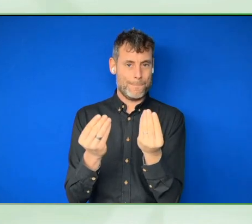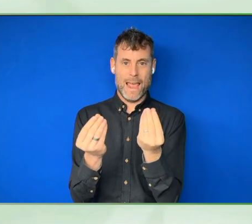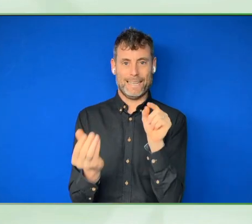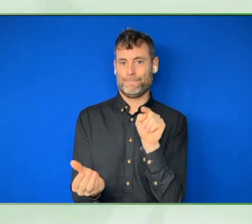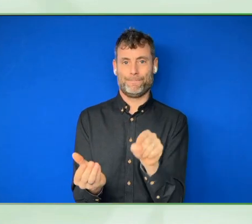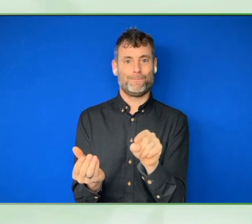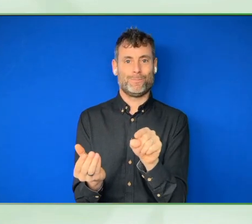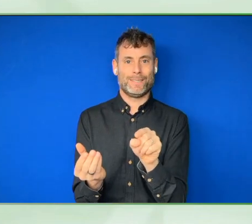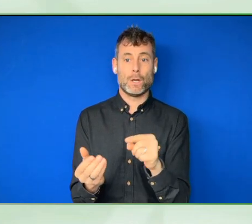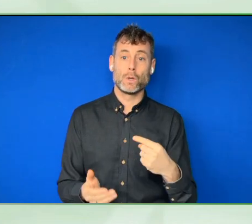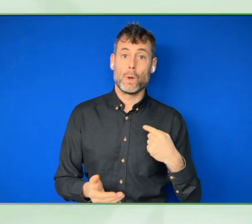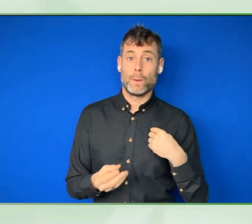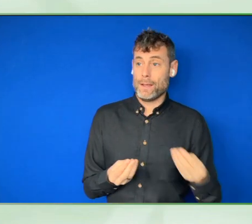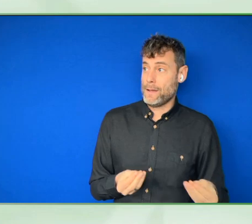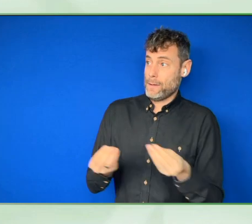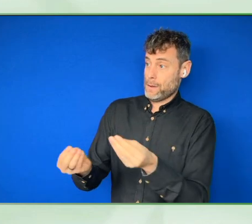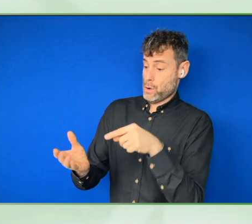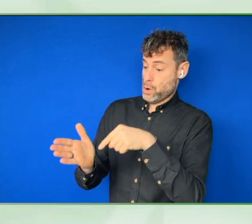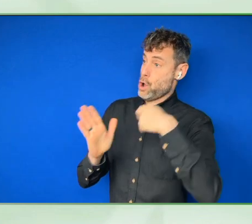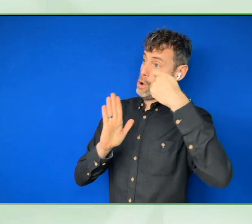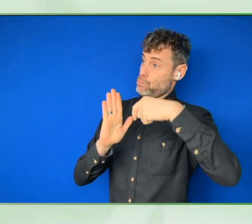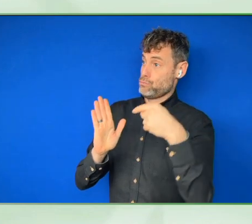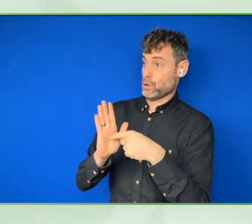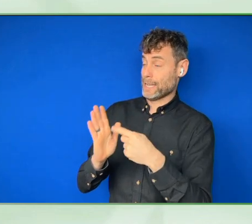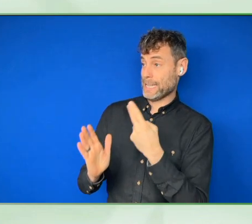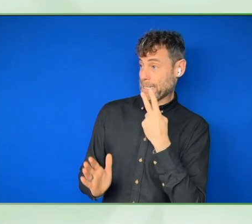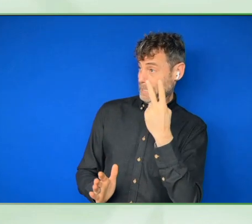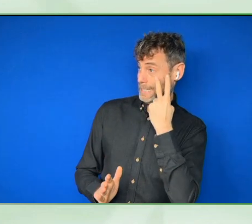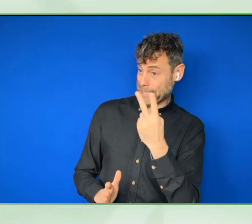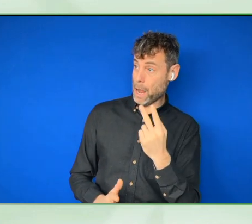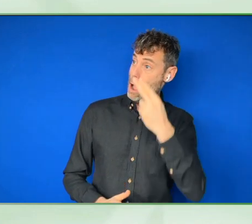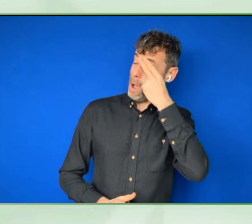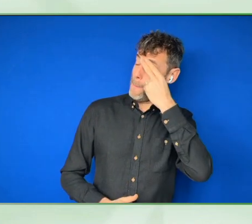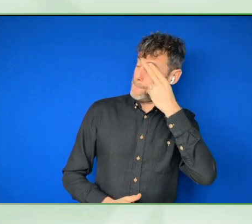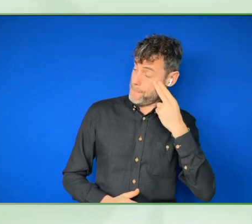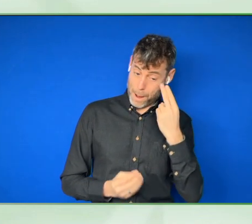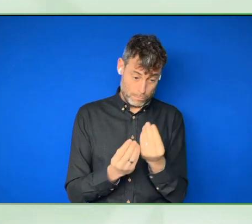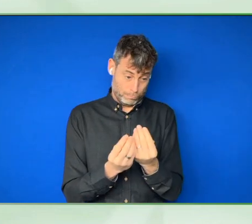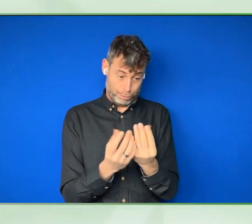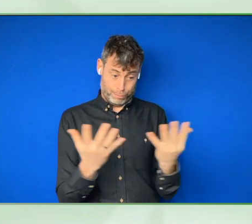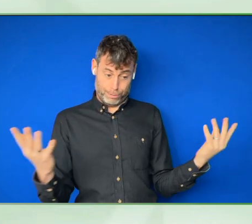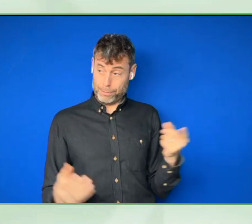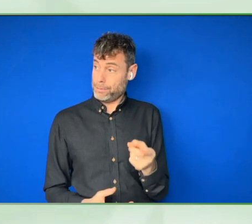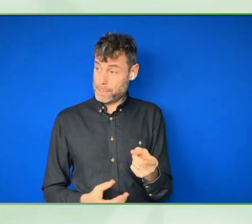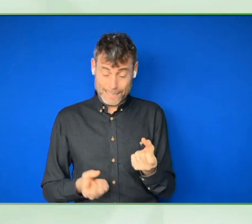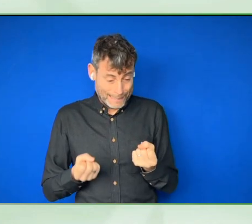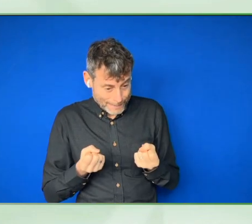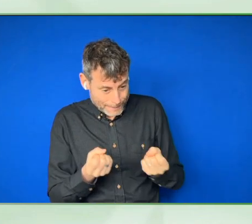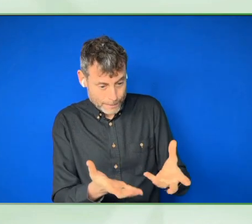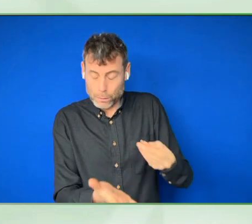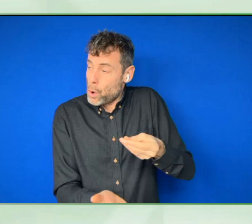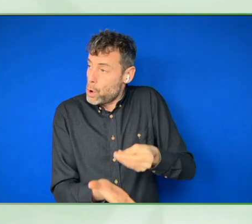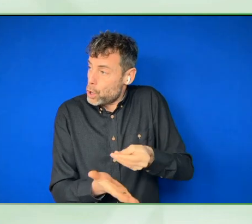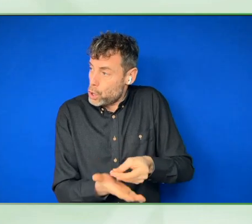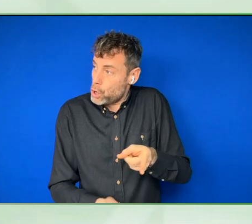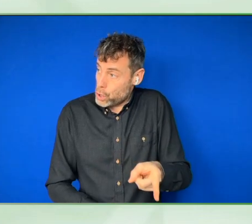well. The burden of blindness in the community level, because of simple refractive error, this much, and hopefully it will work.